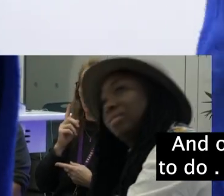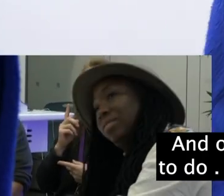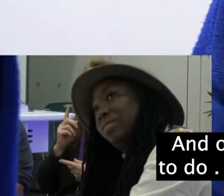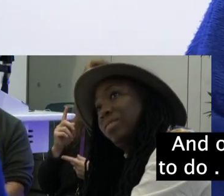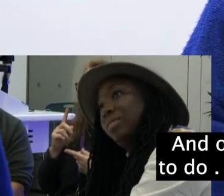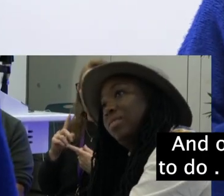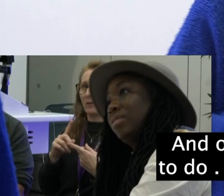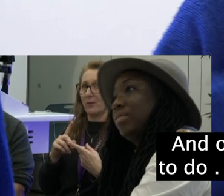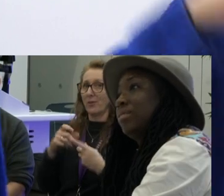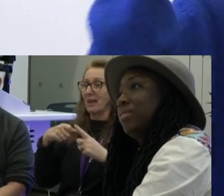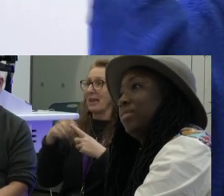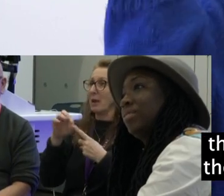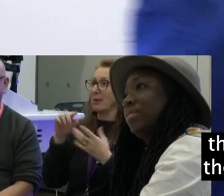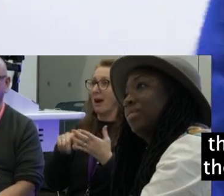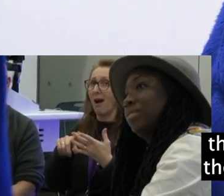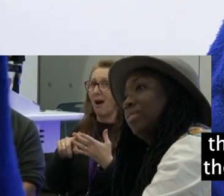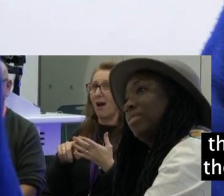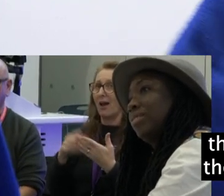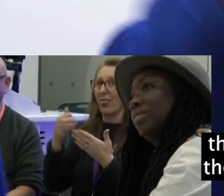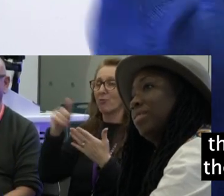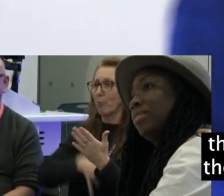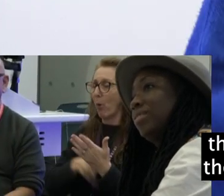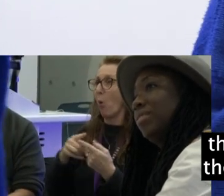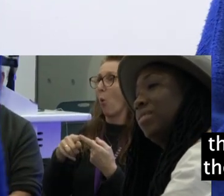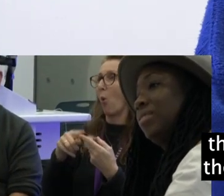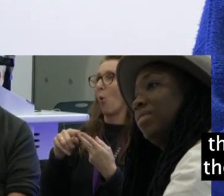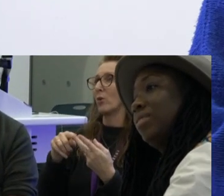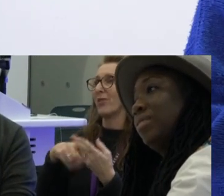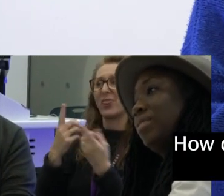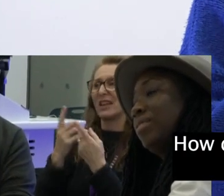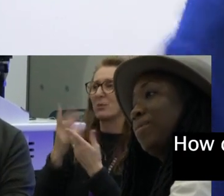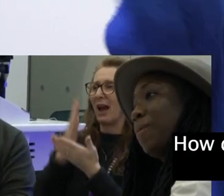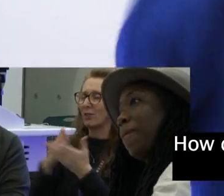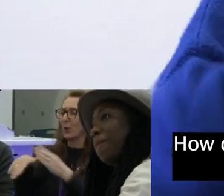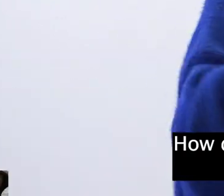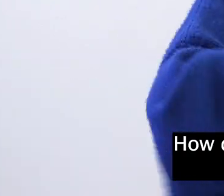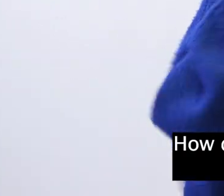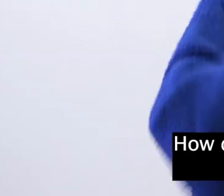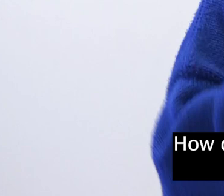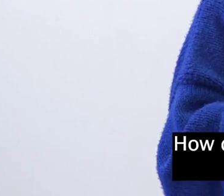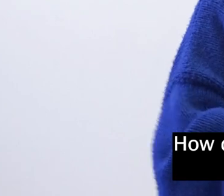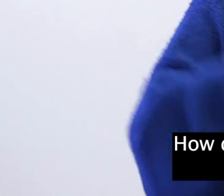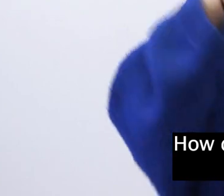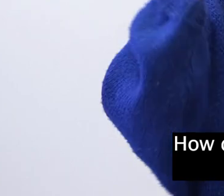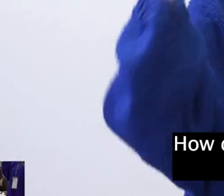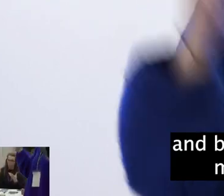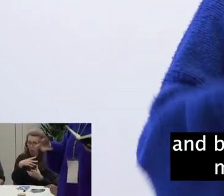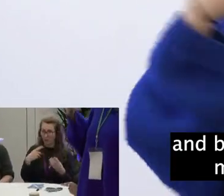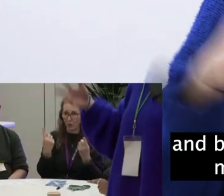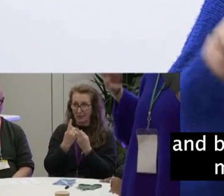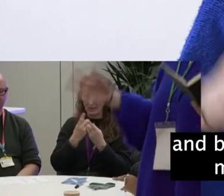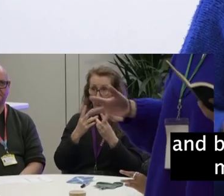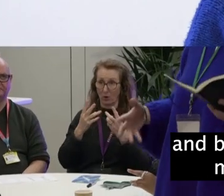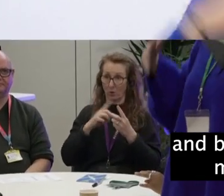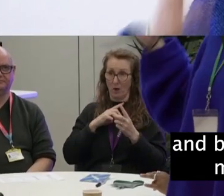The KPIs we've got to meet, the reporting we've got to do, the things that we've got to do. How do we do all those things now while creating and